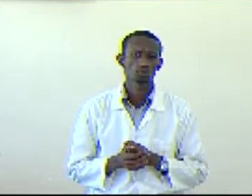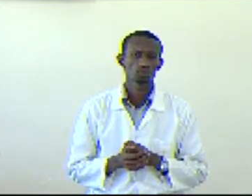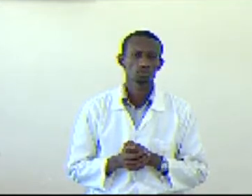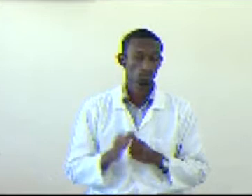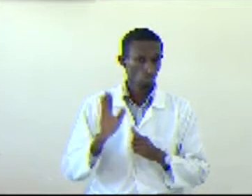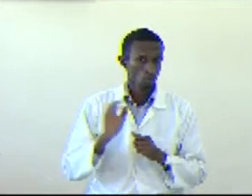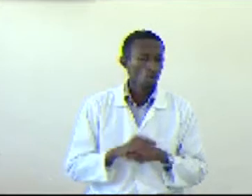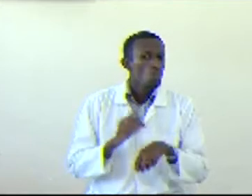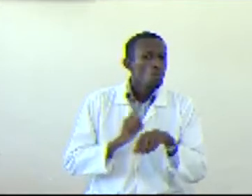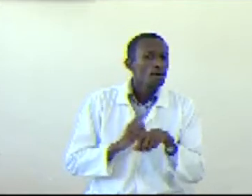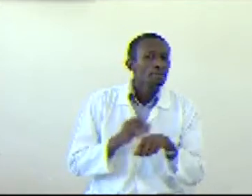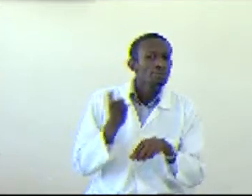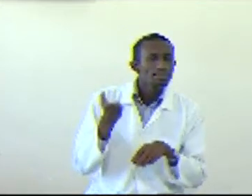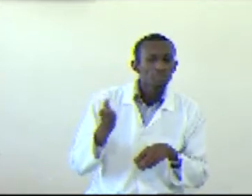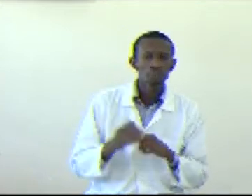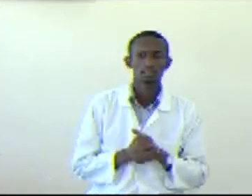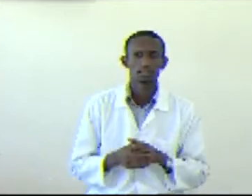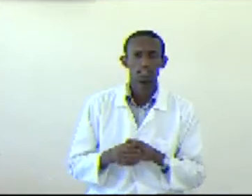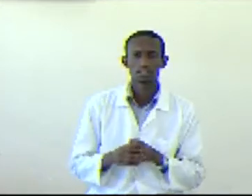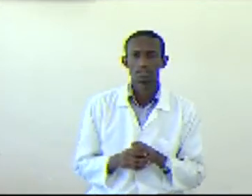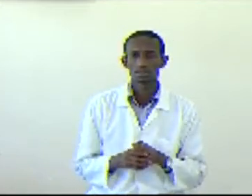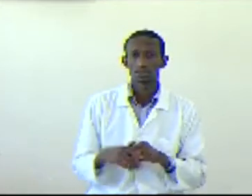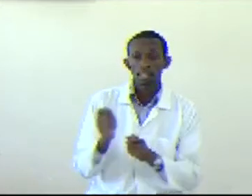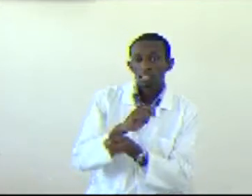change of the wire,